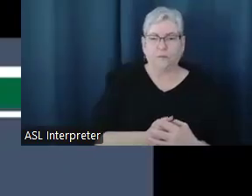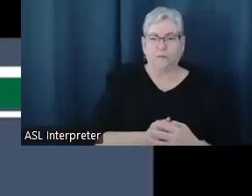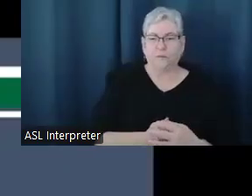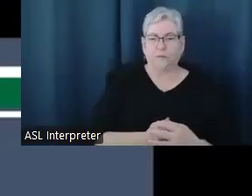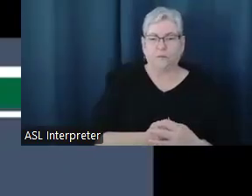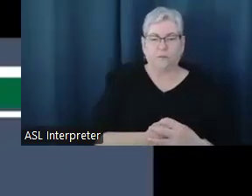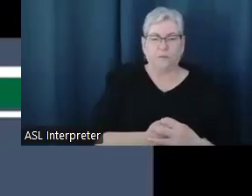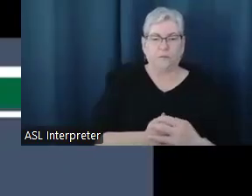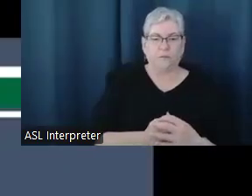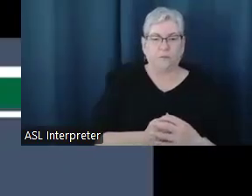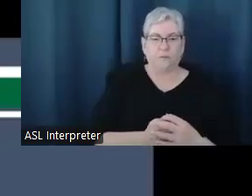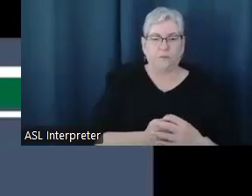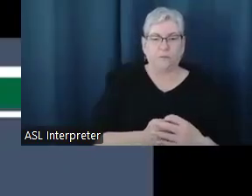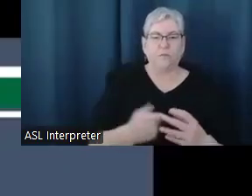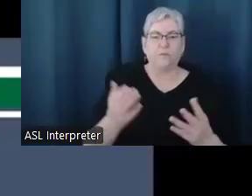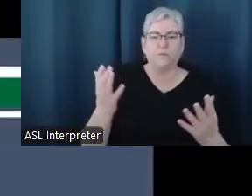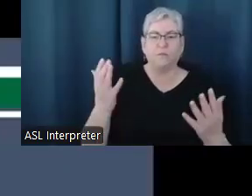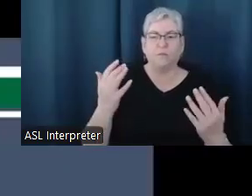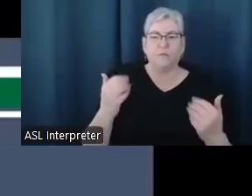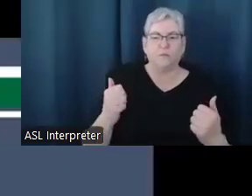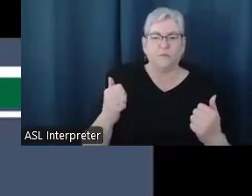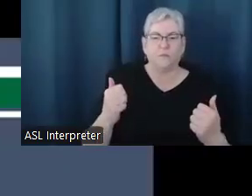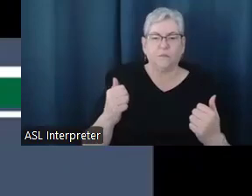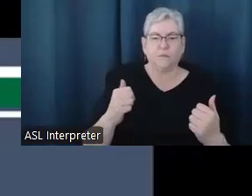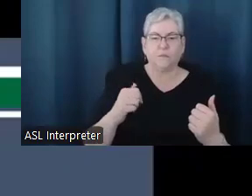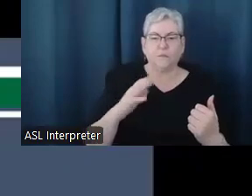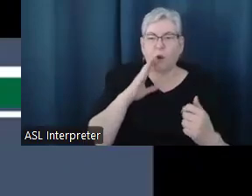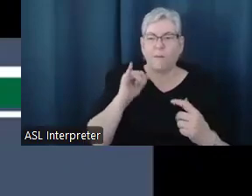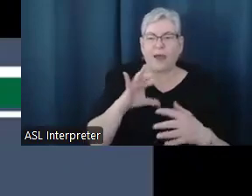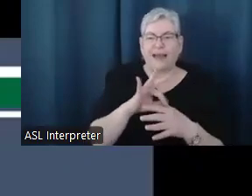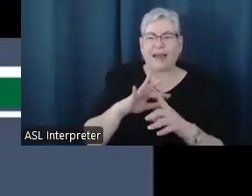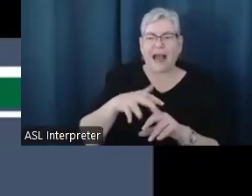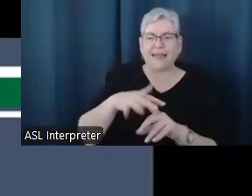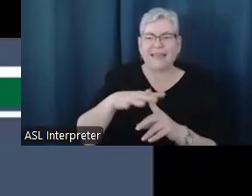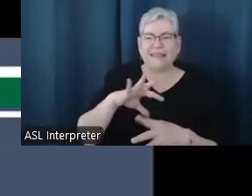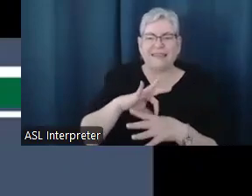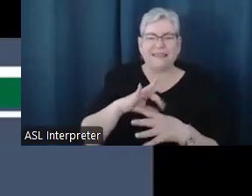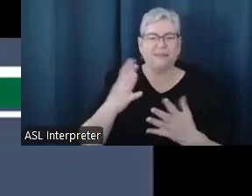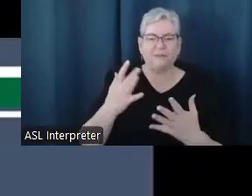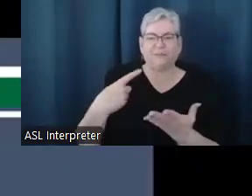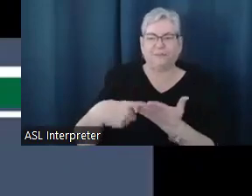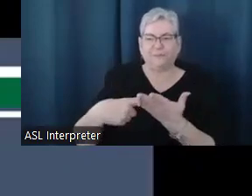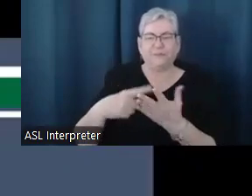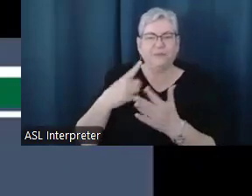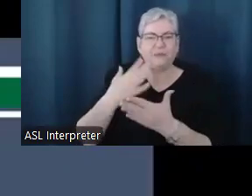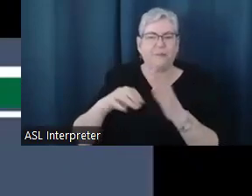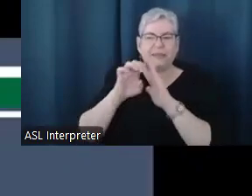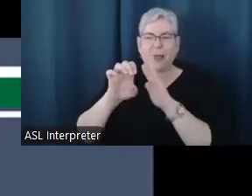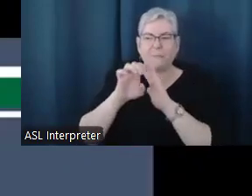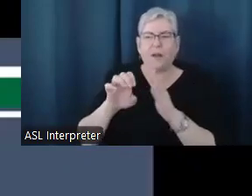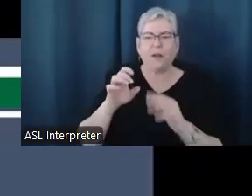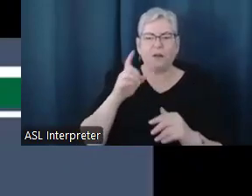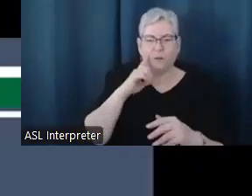All right, so we're gonna hop into the content so that we can start to get some examples and get into some of the